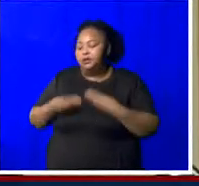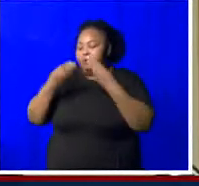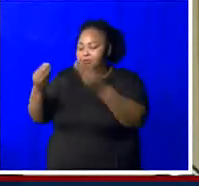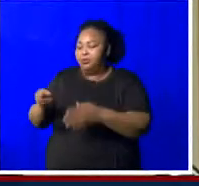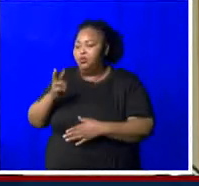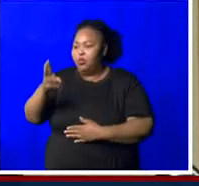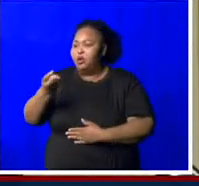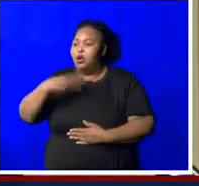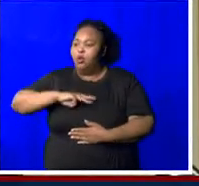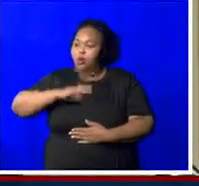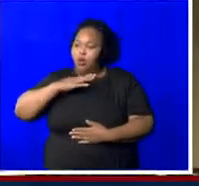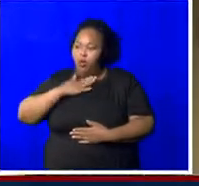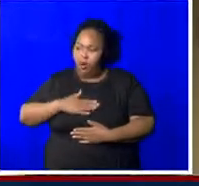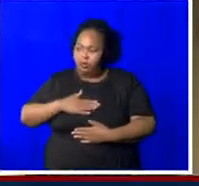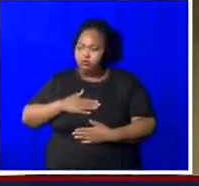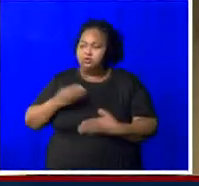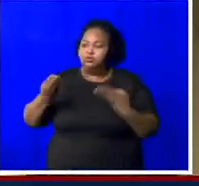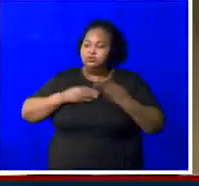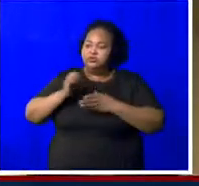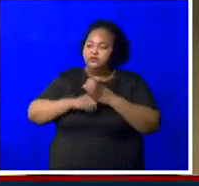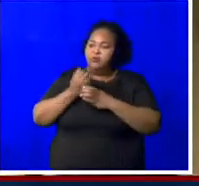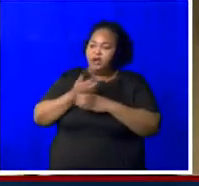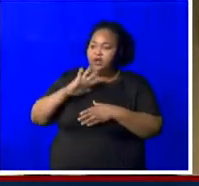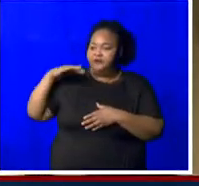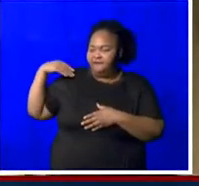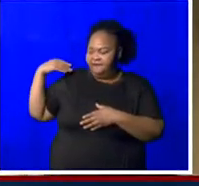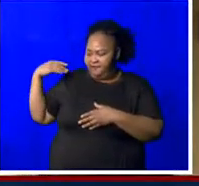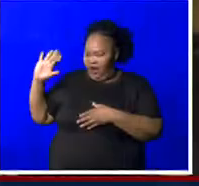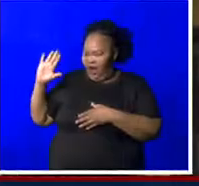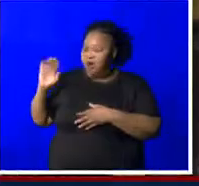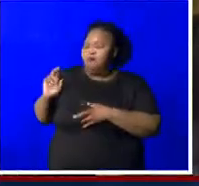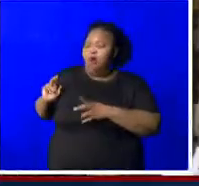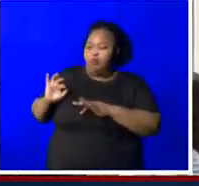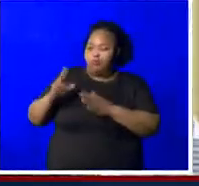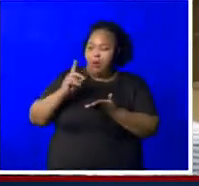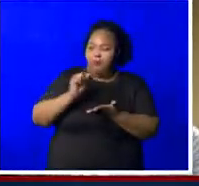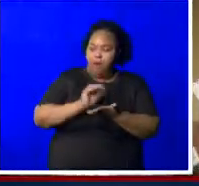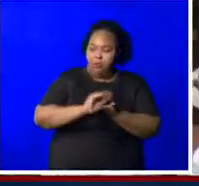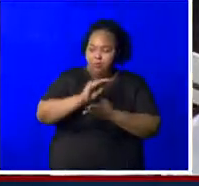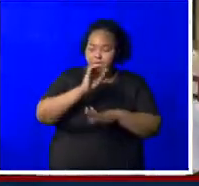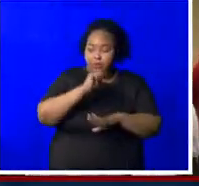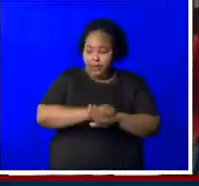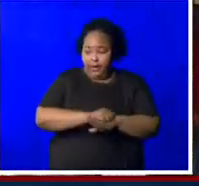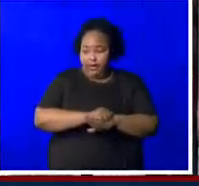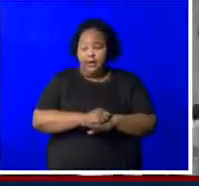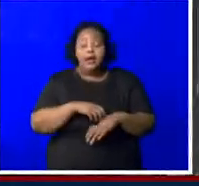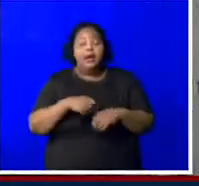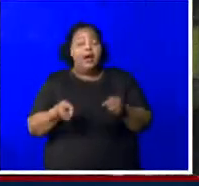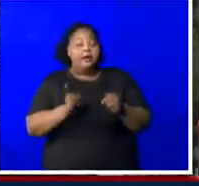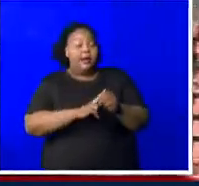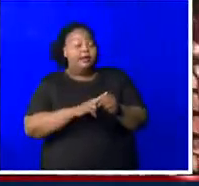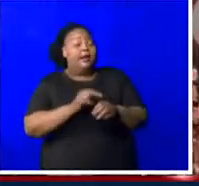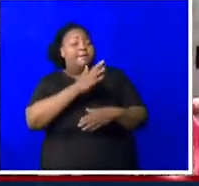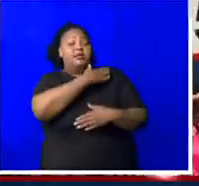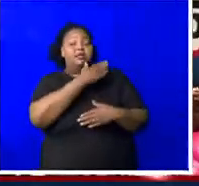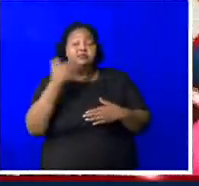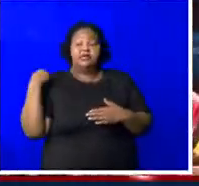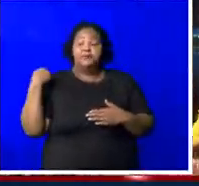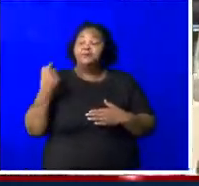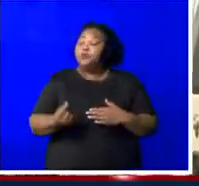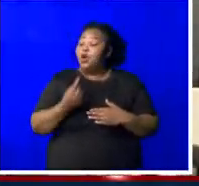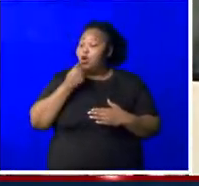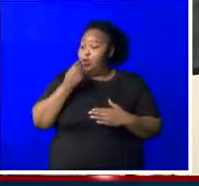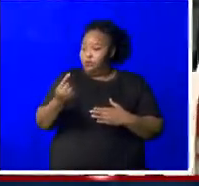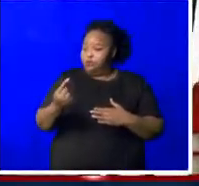is incorporated in the amended act. Kulokunye imvuna iphindze yachaza ukuthi kuthathwa tinyathelo letibalulekile ekuqinisekisa